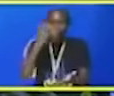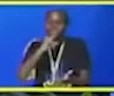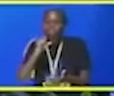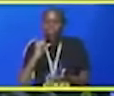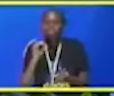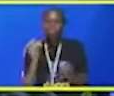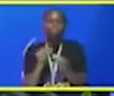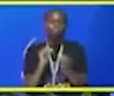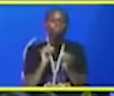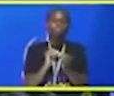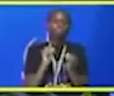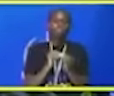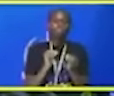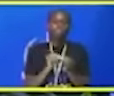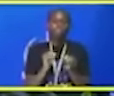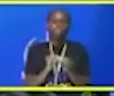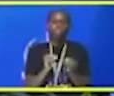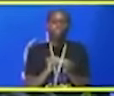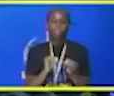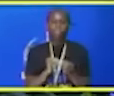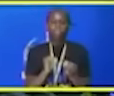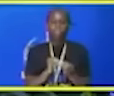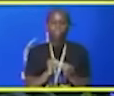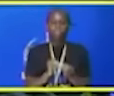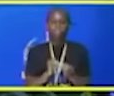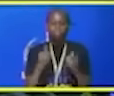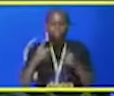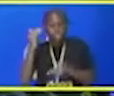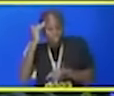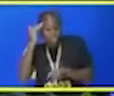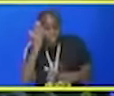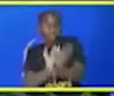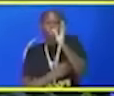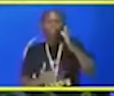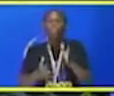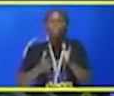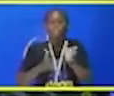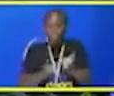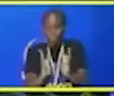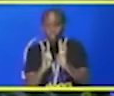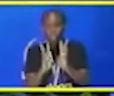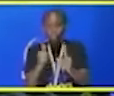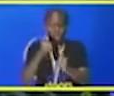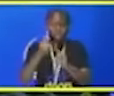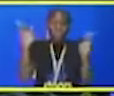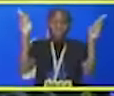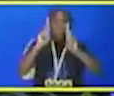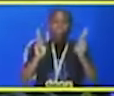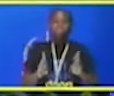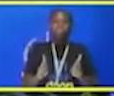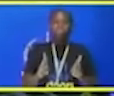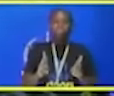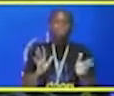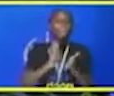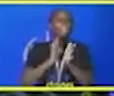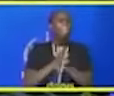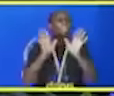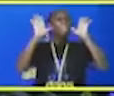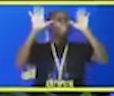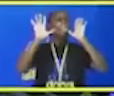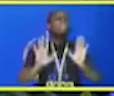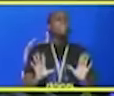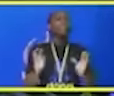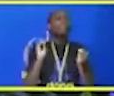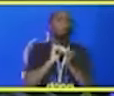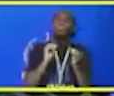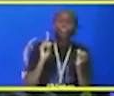and durable riches. When you know the ways of God, your results become miraculous. You become